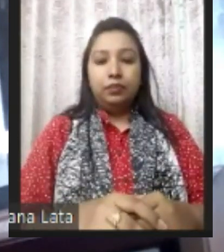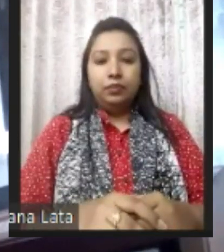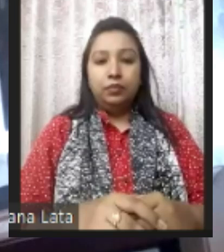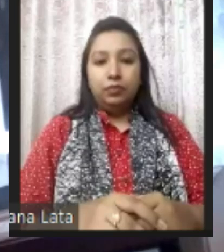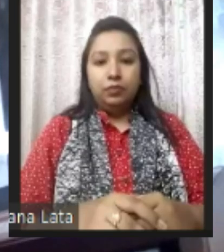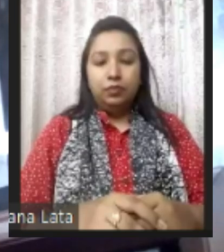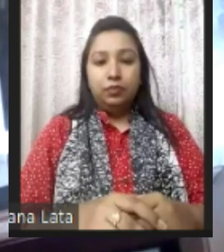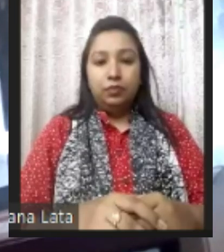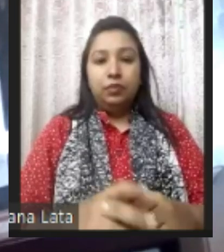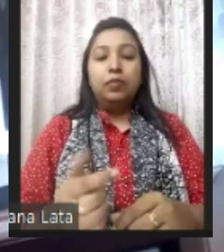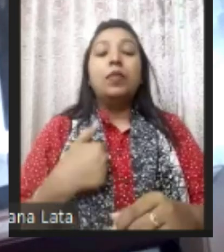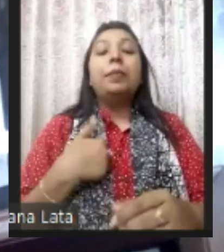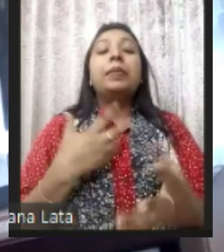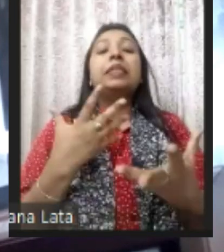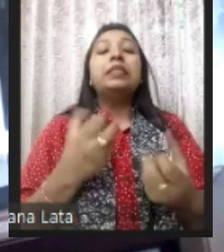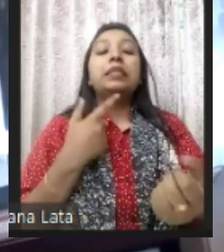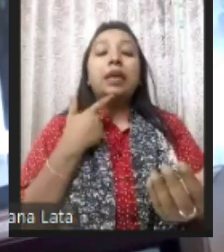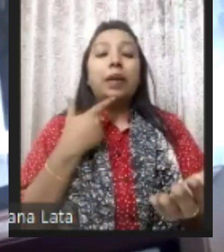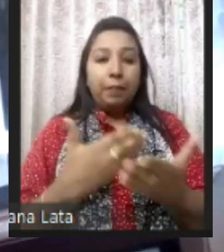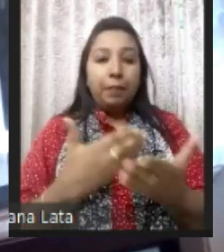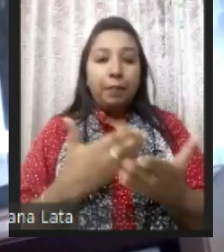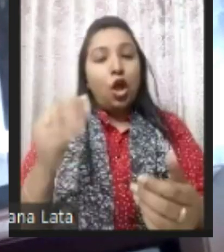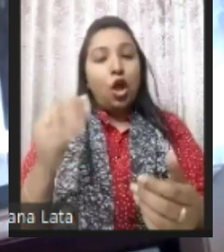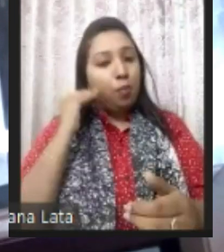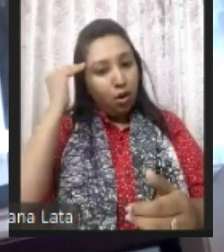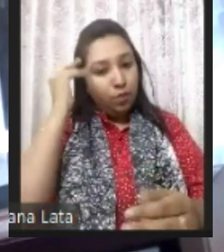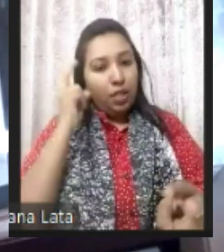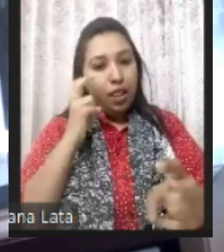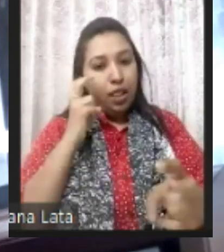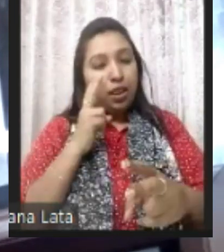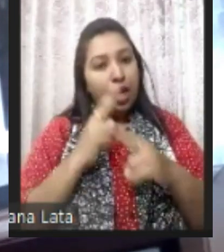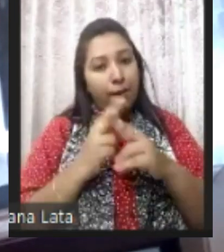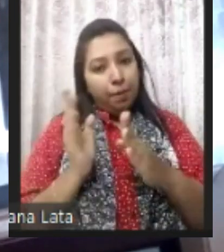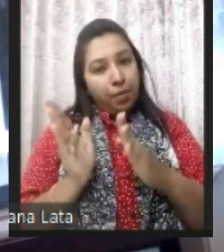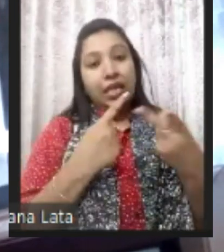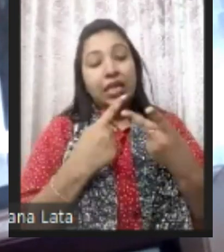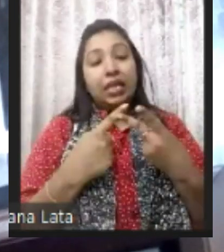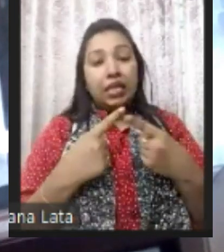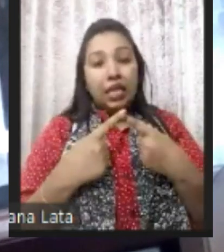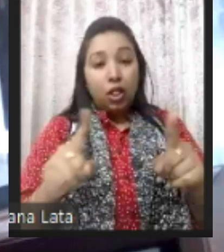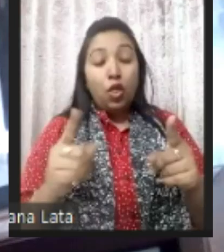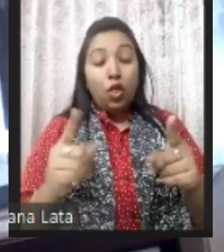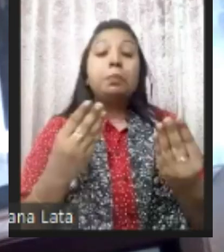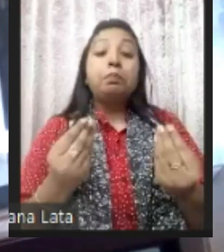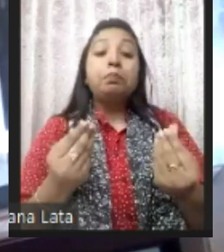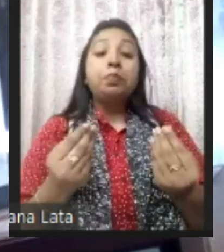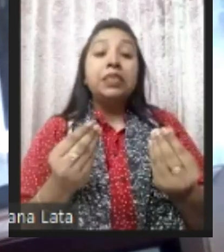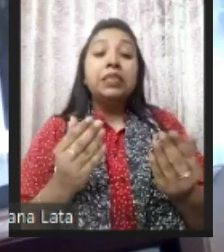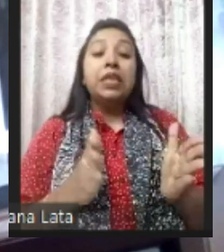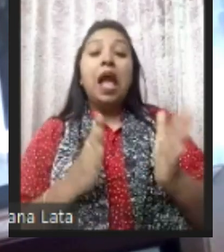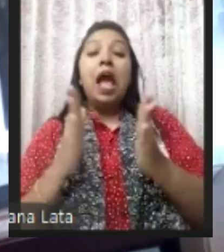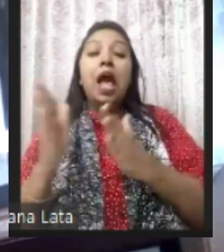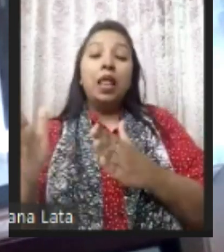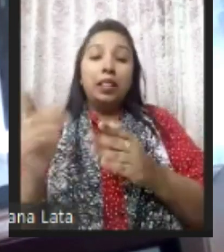able, because yes, people can be disabled because of accident or maybe because maybe by since birth. But what we call is that